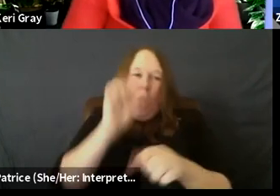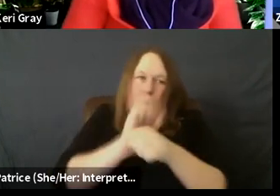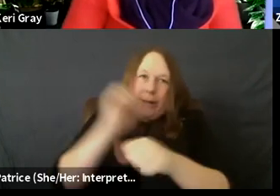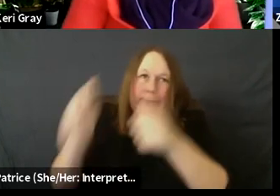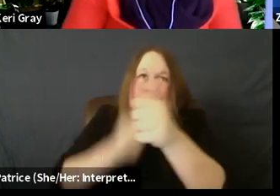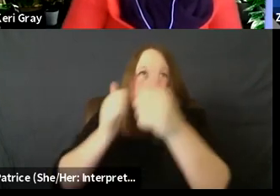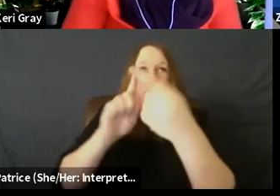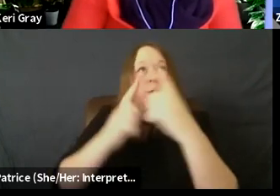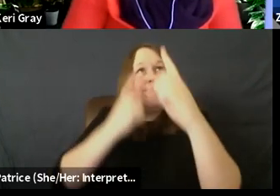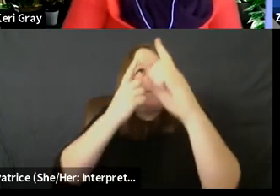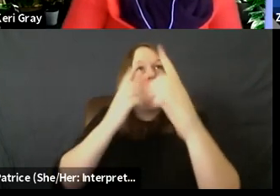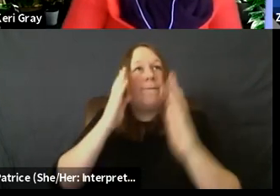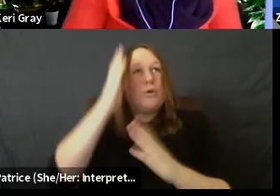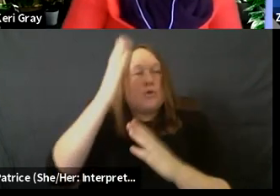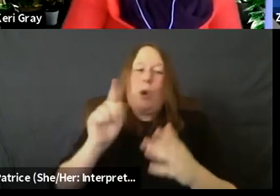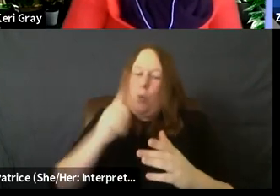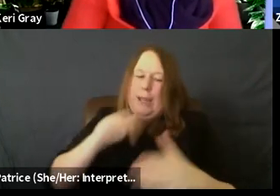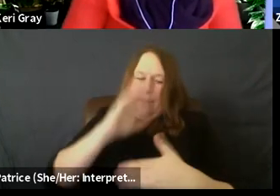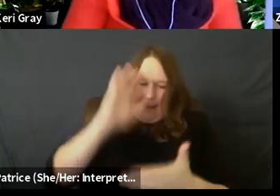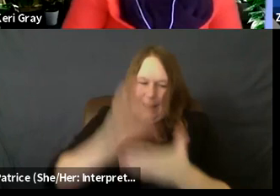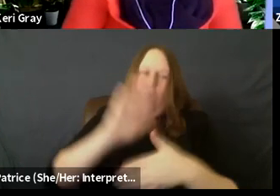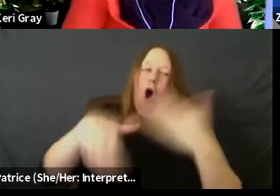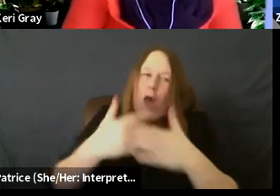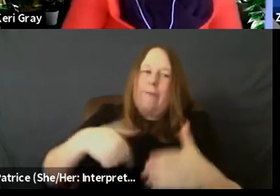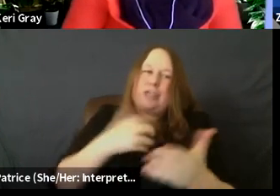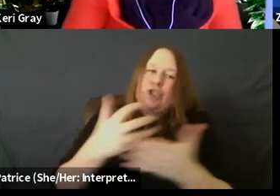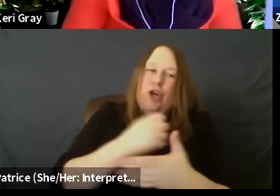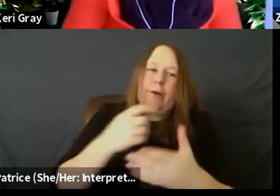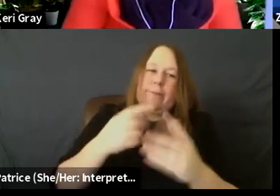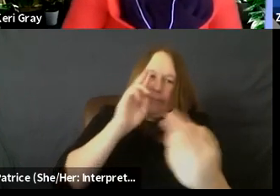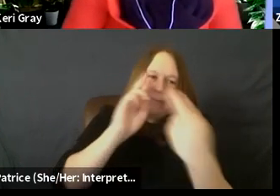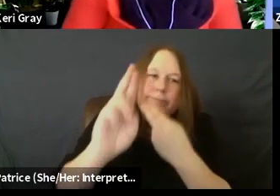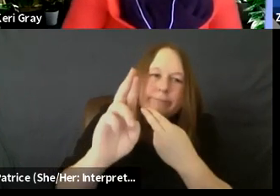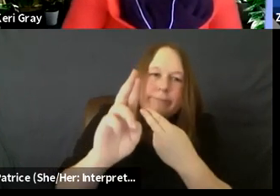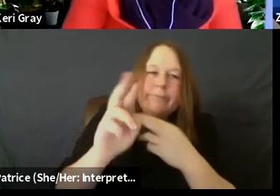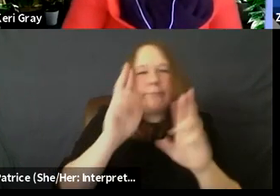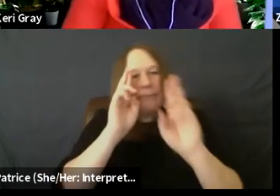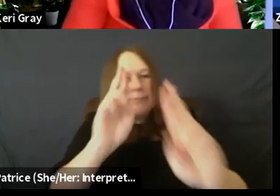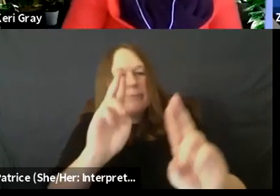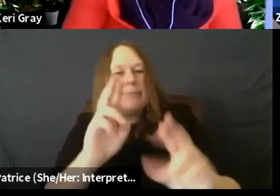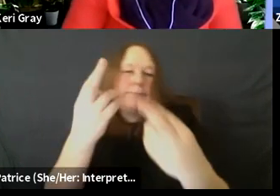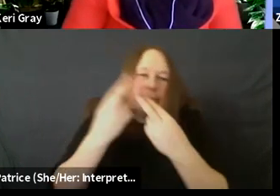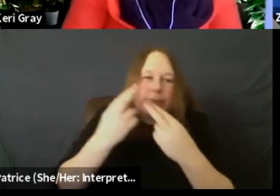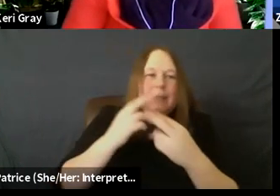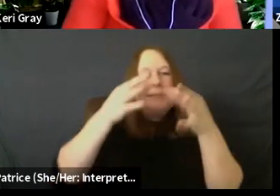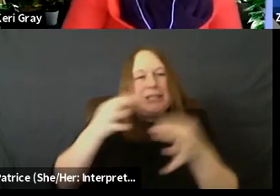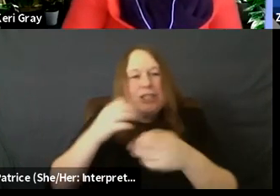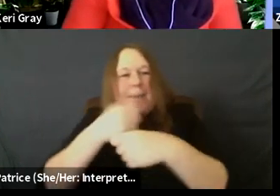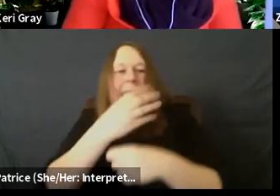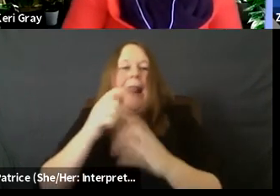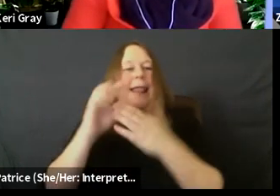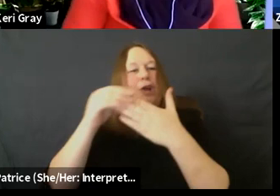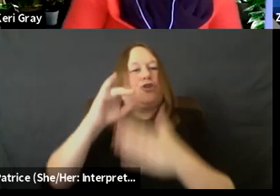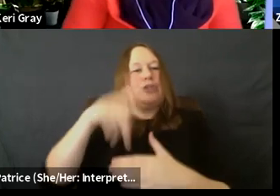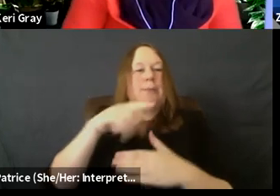toward a future where we believe that all of us deserve to be respected, deserve to be in decision-making or leadership roles.